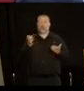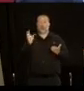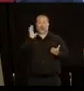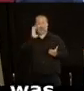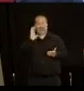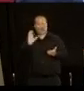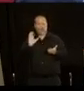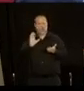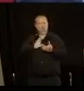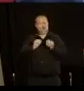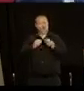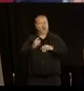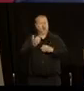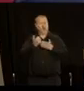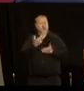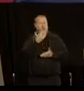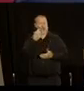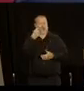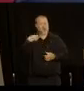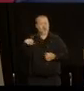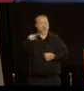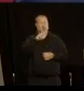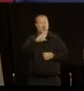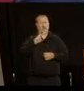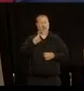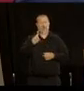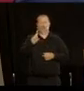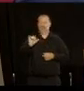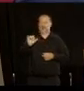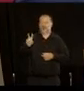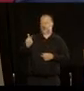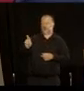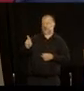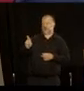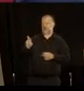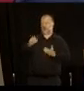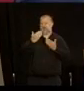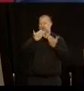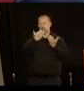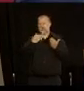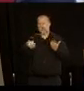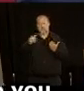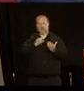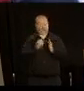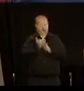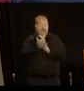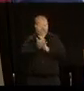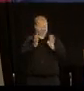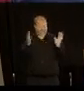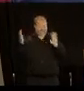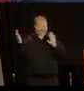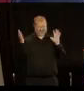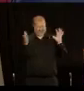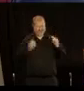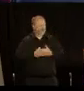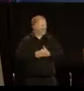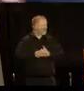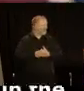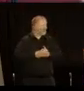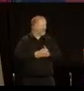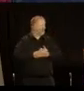about how we can better serve you in the Division of Vocational Rehabilitation. Thanks, guys. Have a great conference.